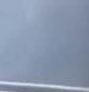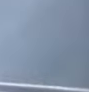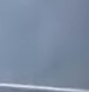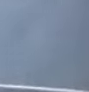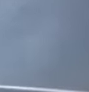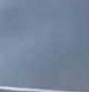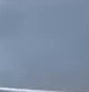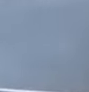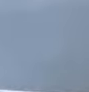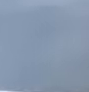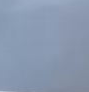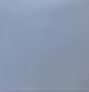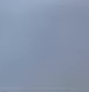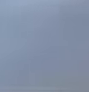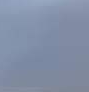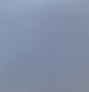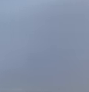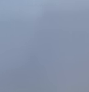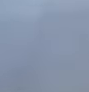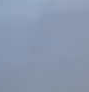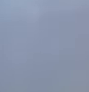Osalom pai potani